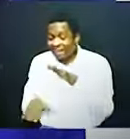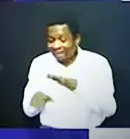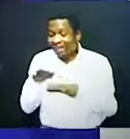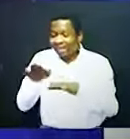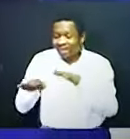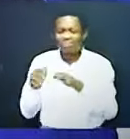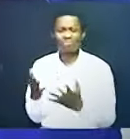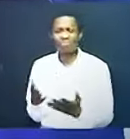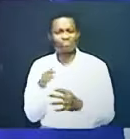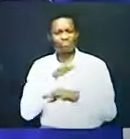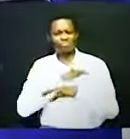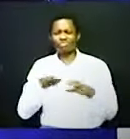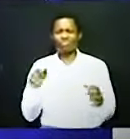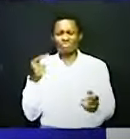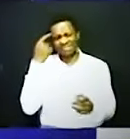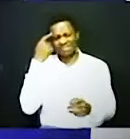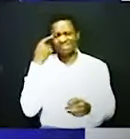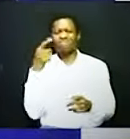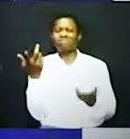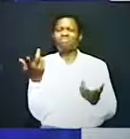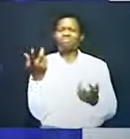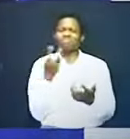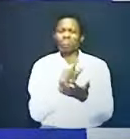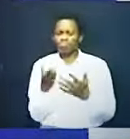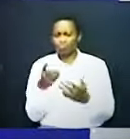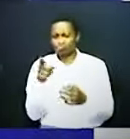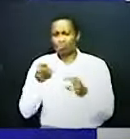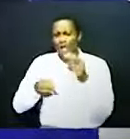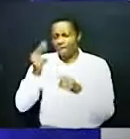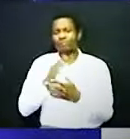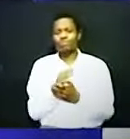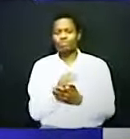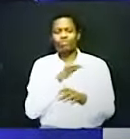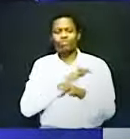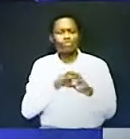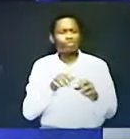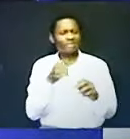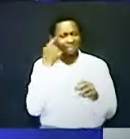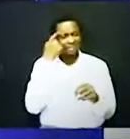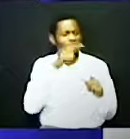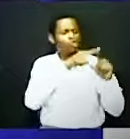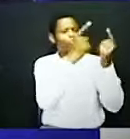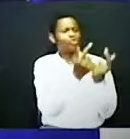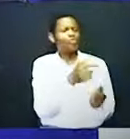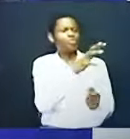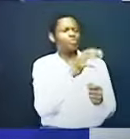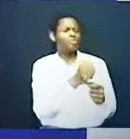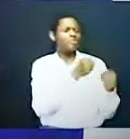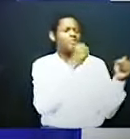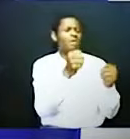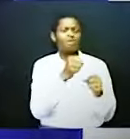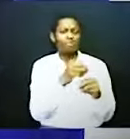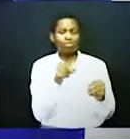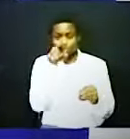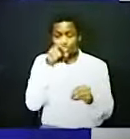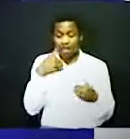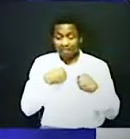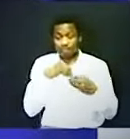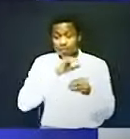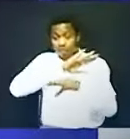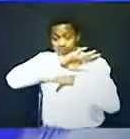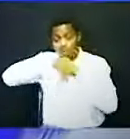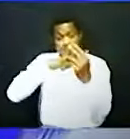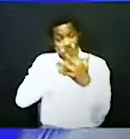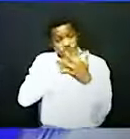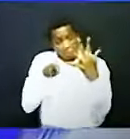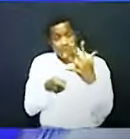Don't let us put premium on certain people. They are not the gods of the church. You have all, and that